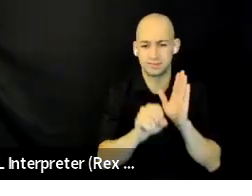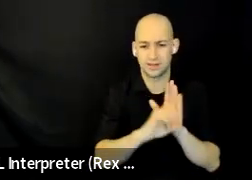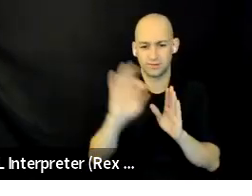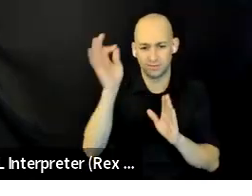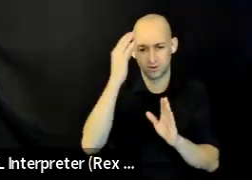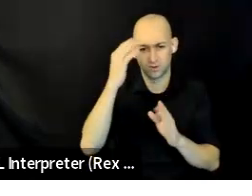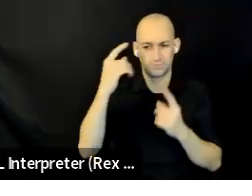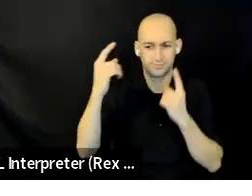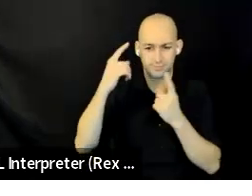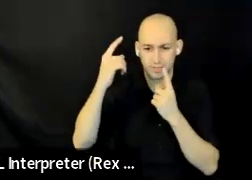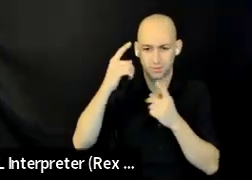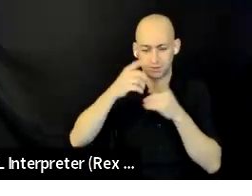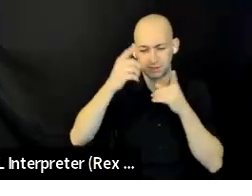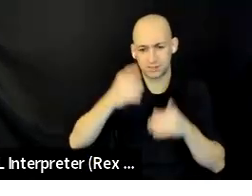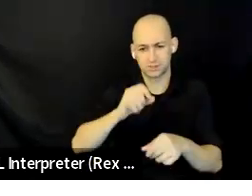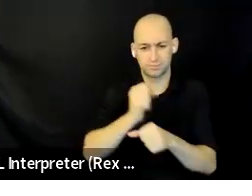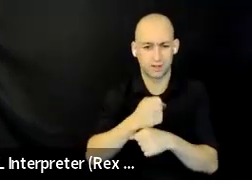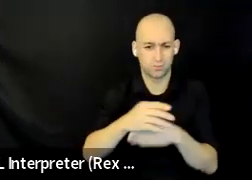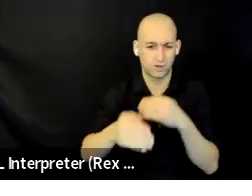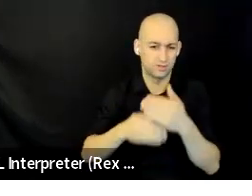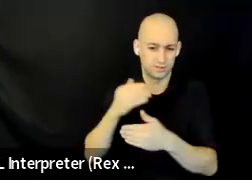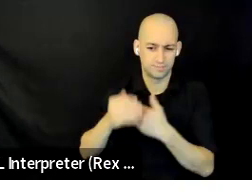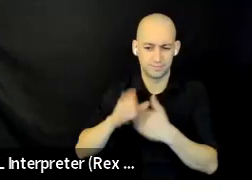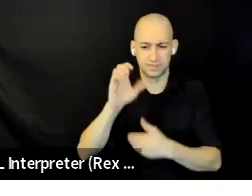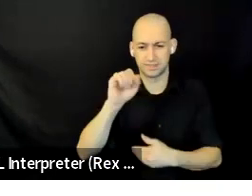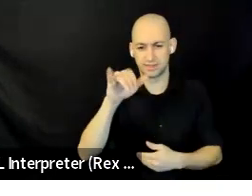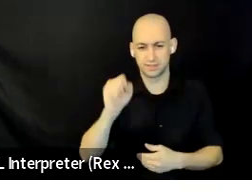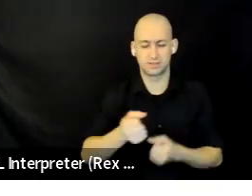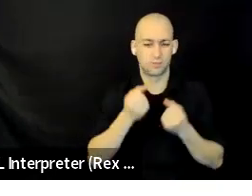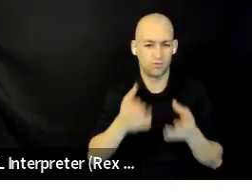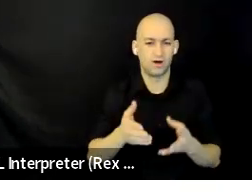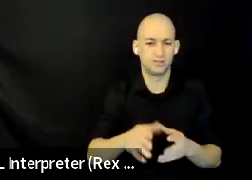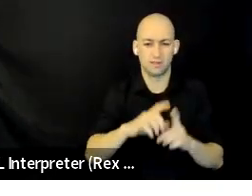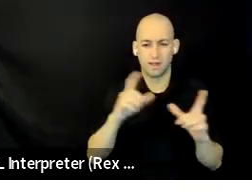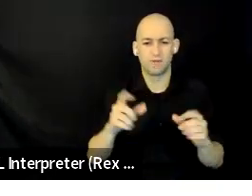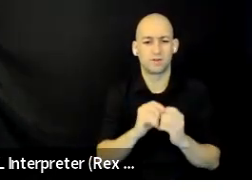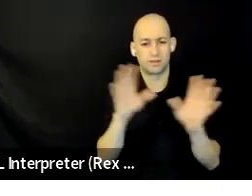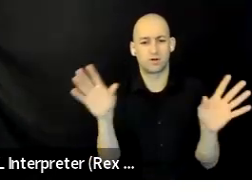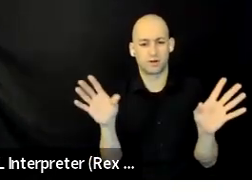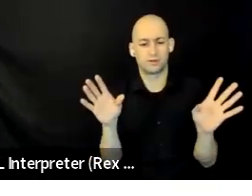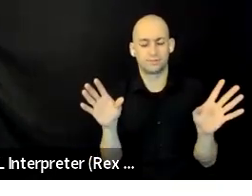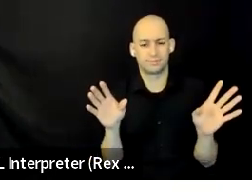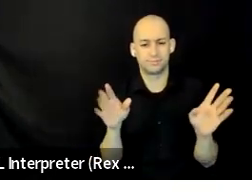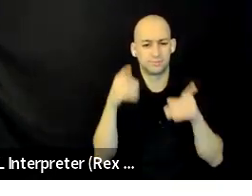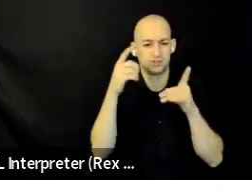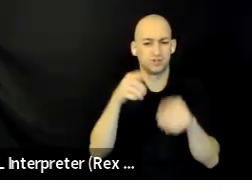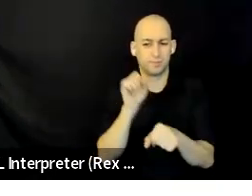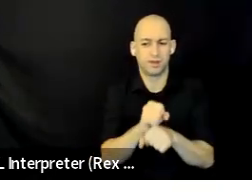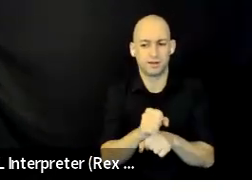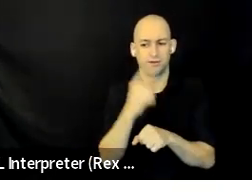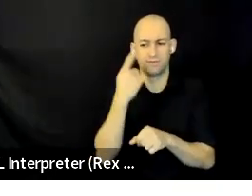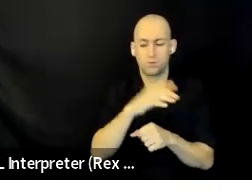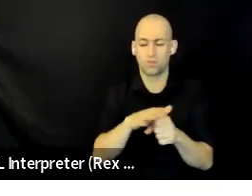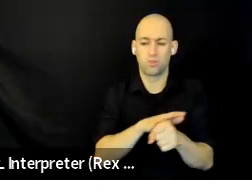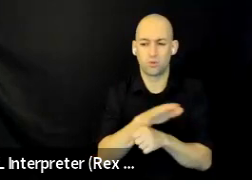discretionary decision-making process. CSIS also provides greater transparency in decision-making for local